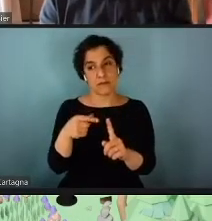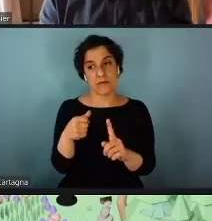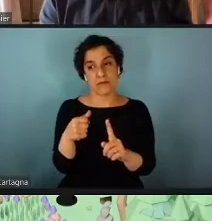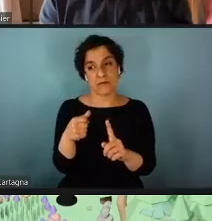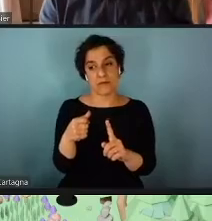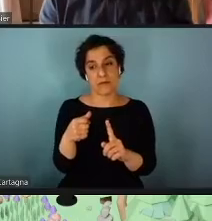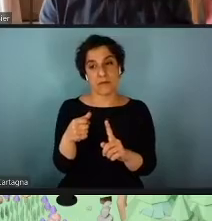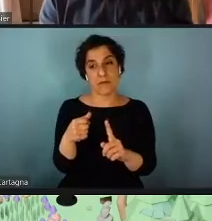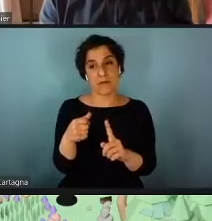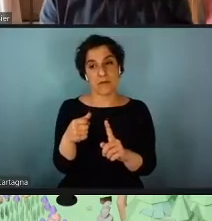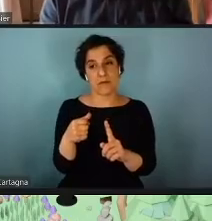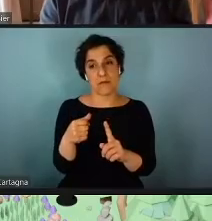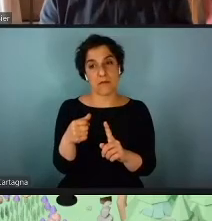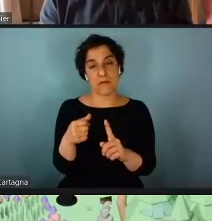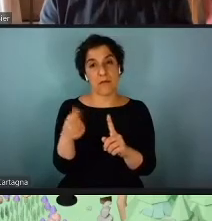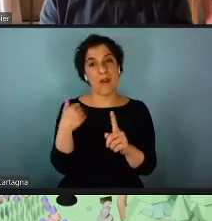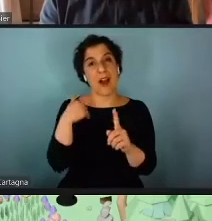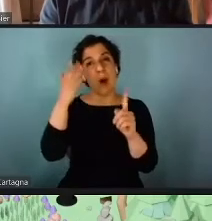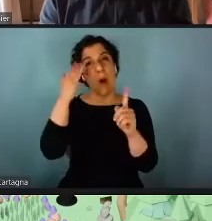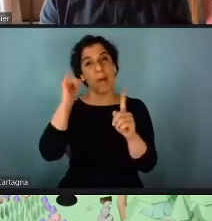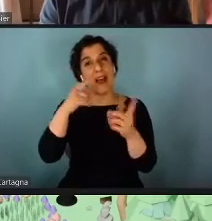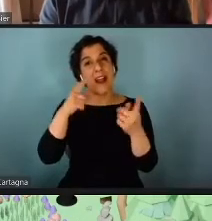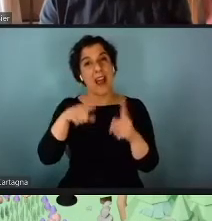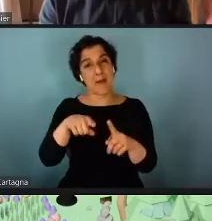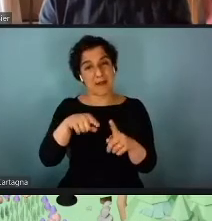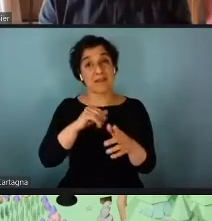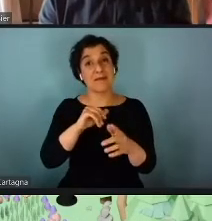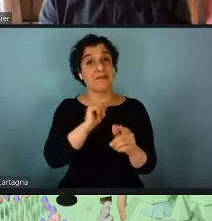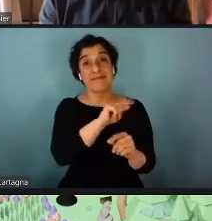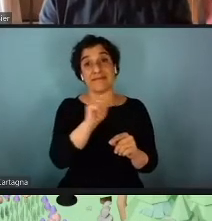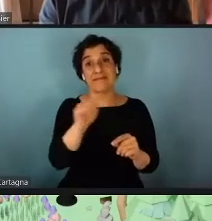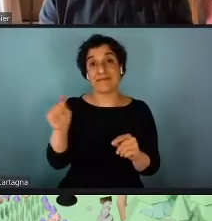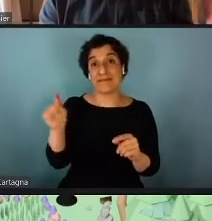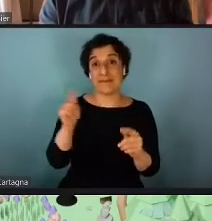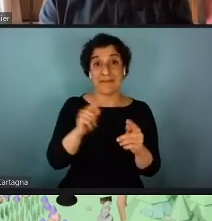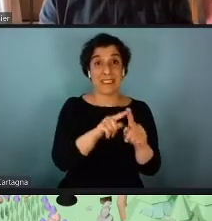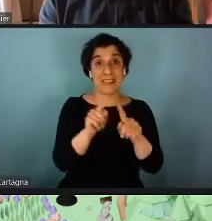in some of these other projects that they're going to come online very soon, right?